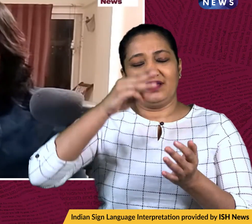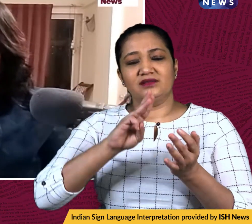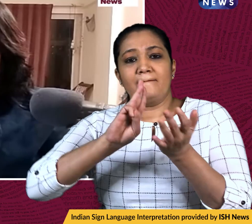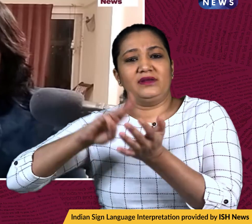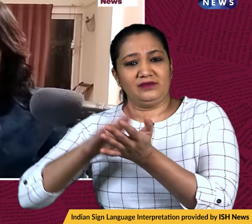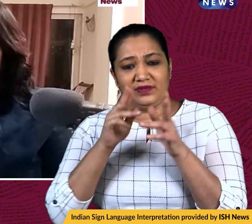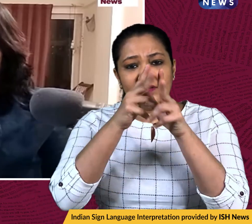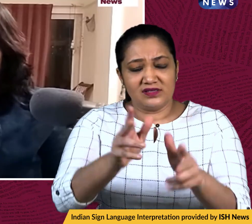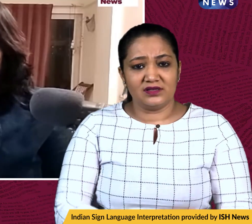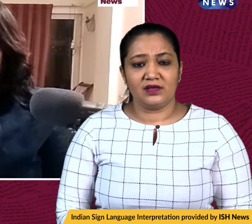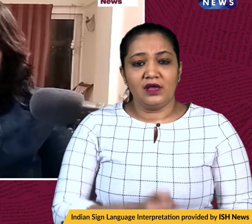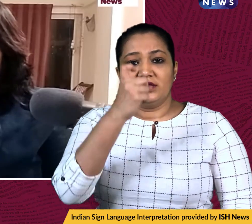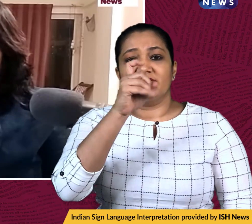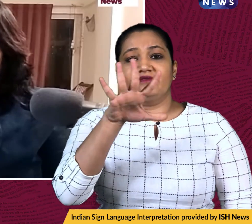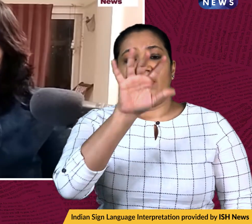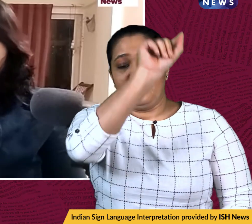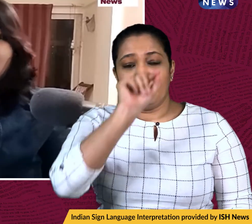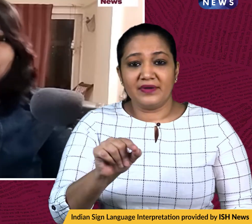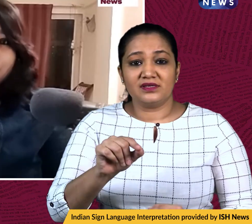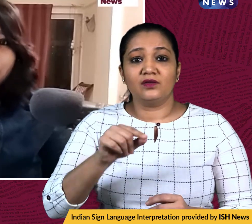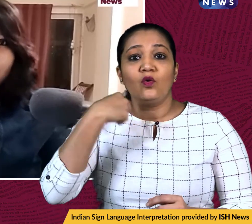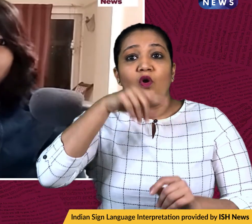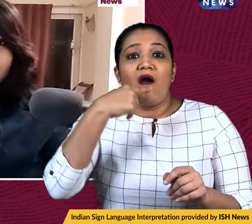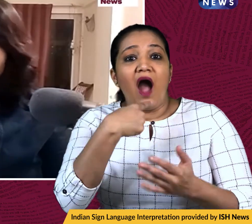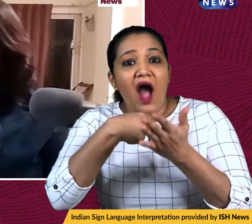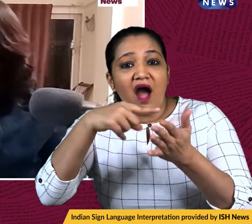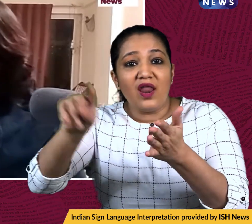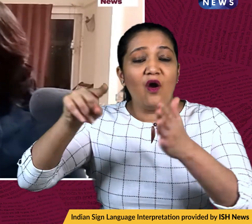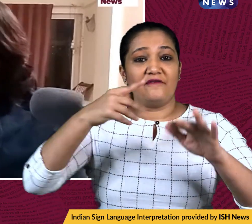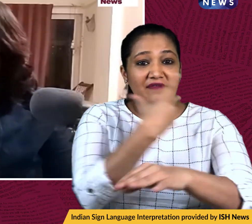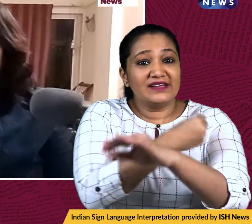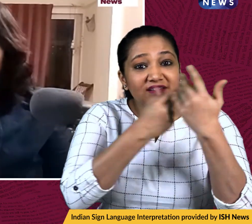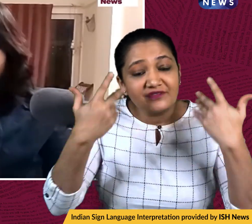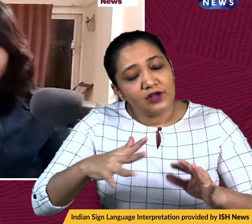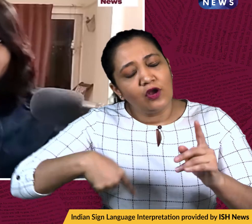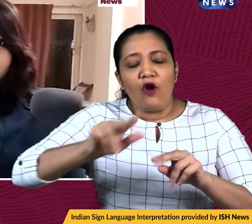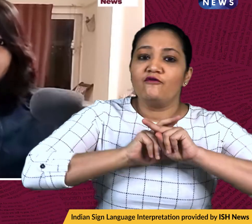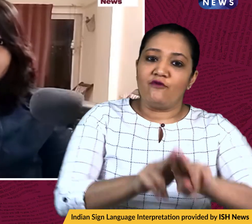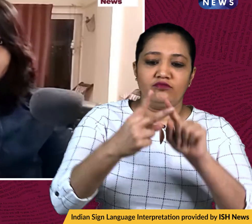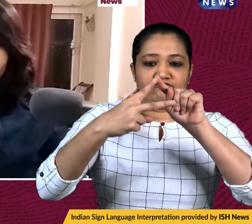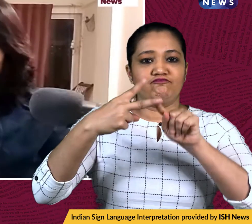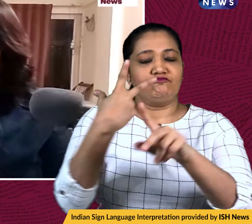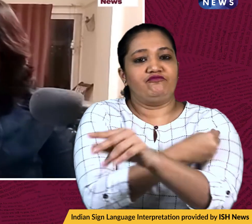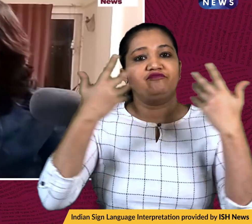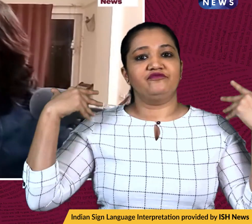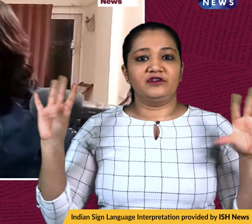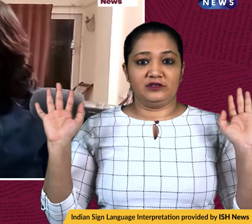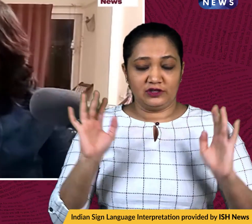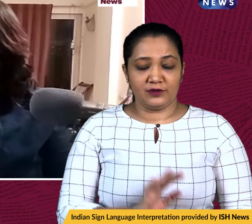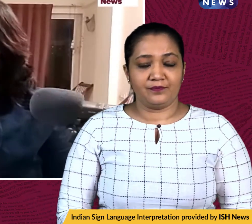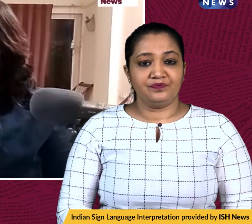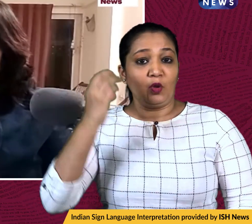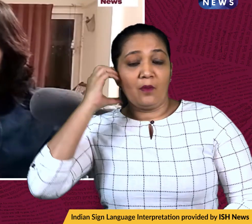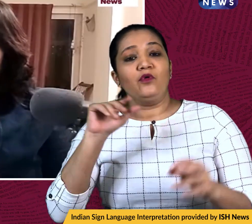Mansukh Mandavia has said that 75% of the eligible population in India is now fully vaccinated against COVID. Prime